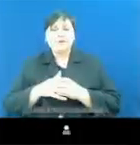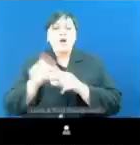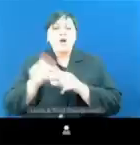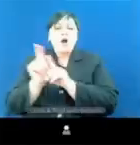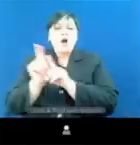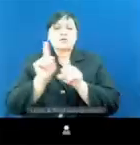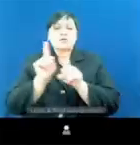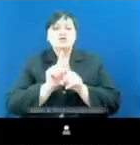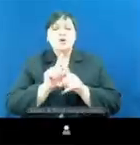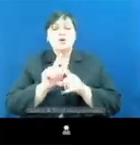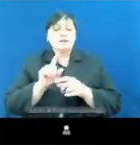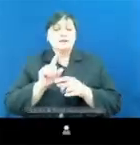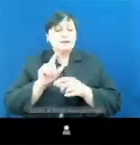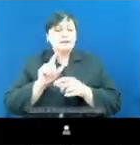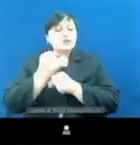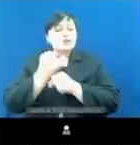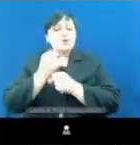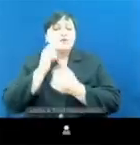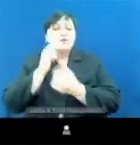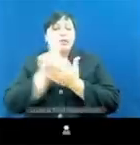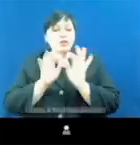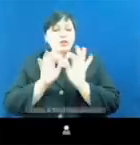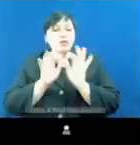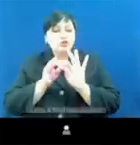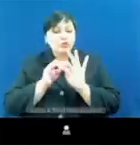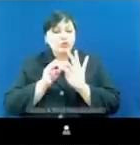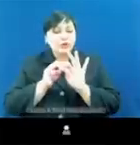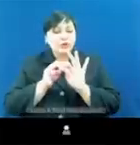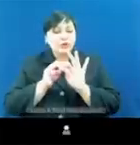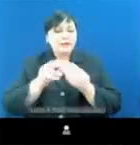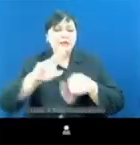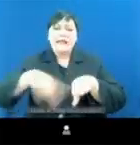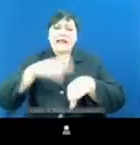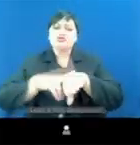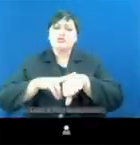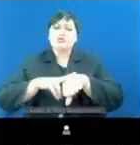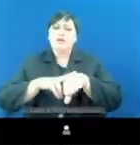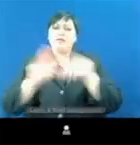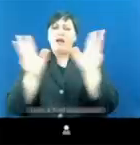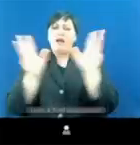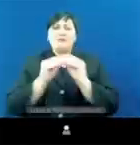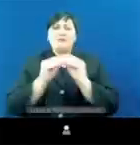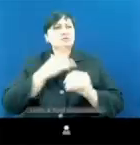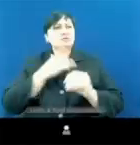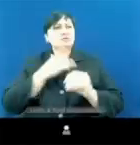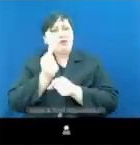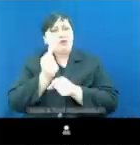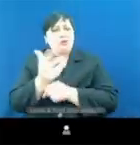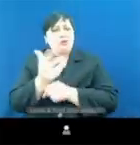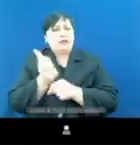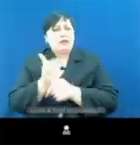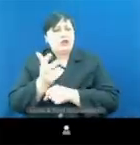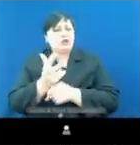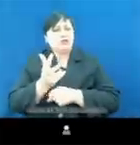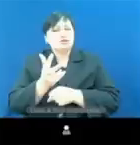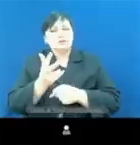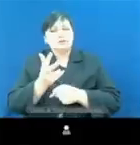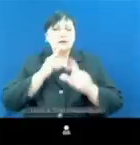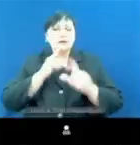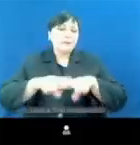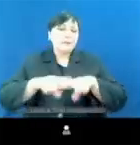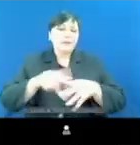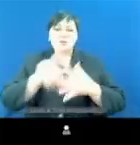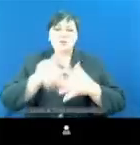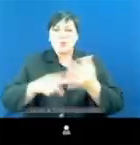is a national conference. It's usually every 3 years, and depending on what's going on with Iron